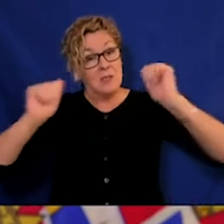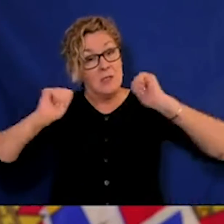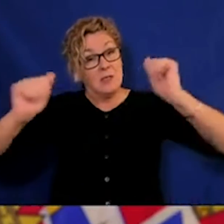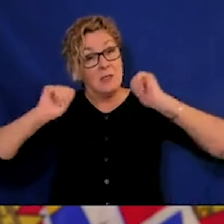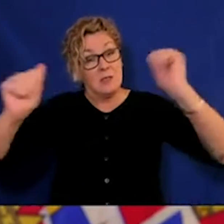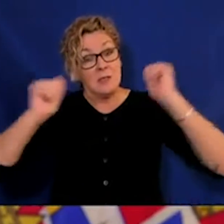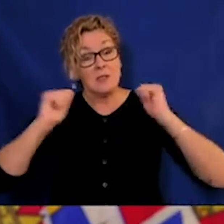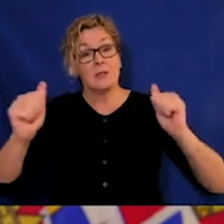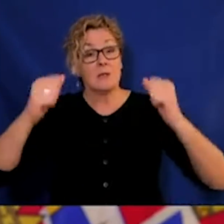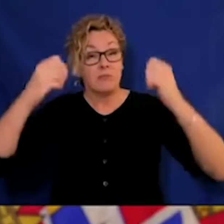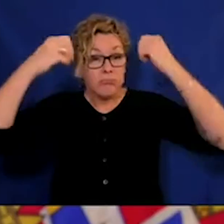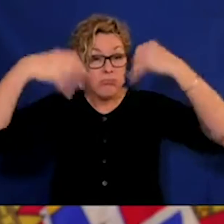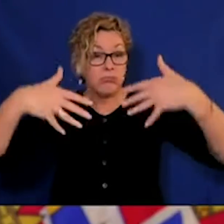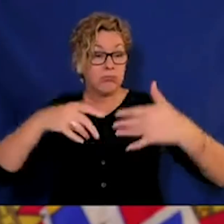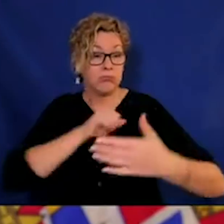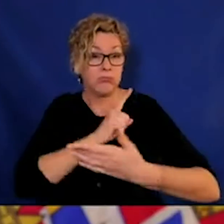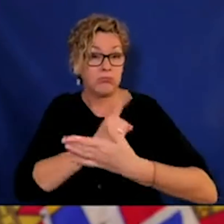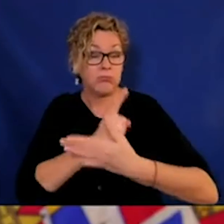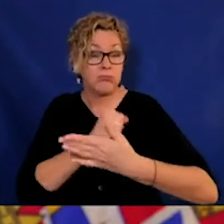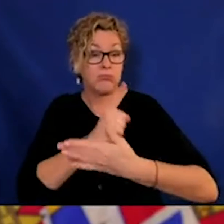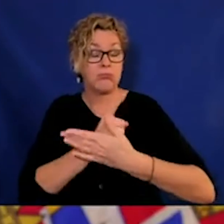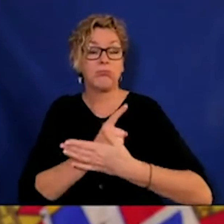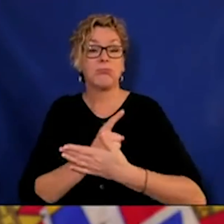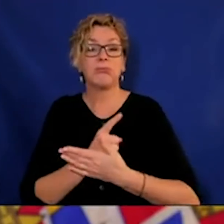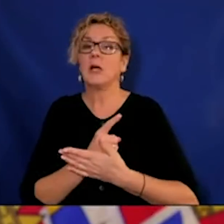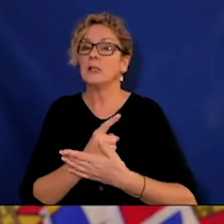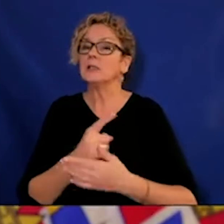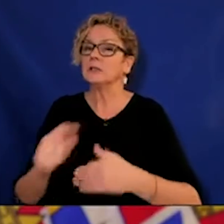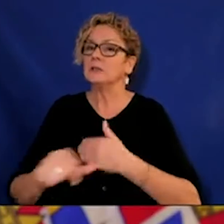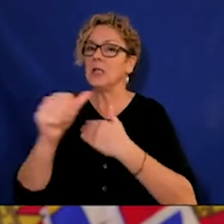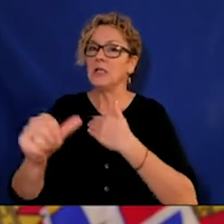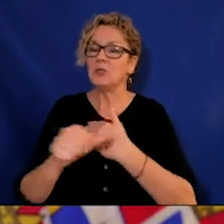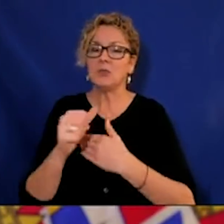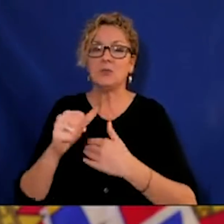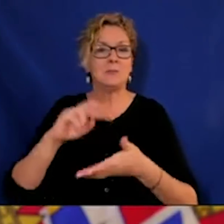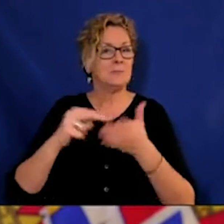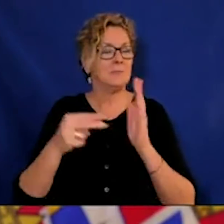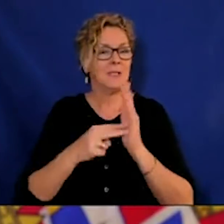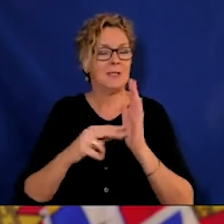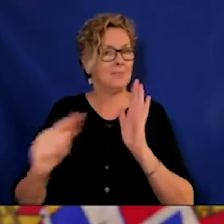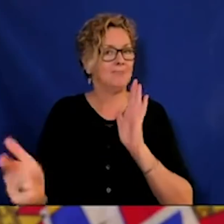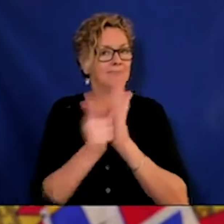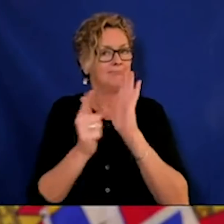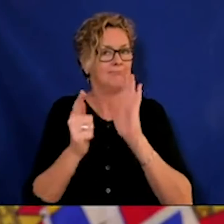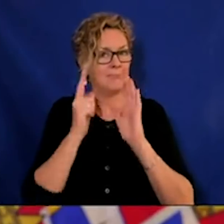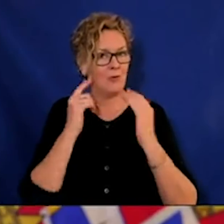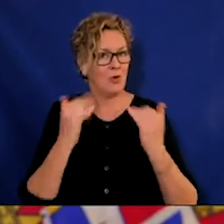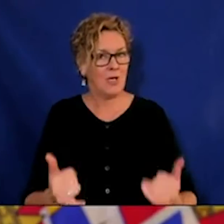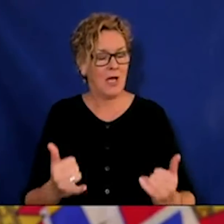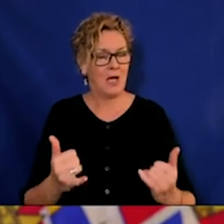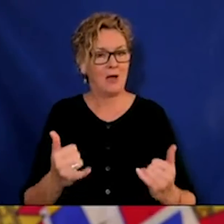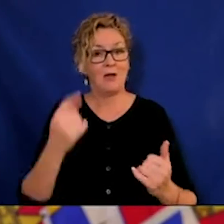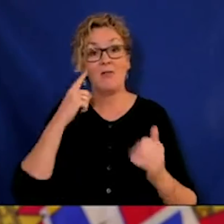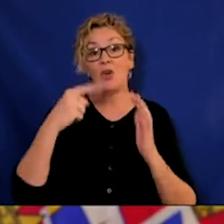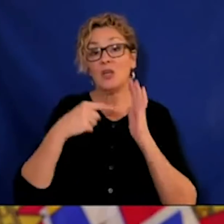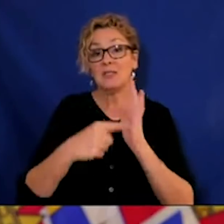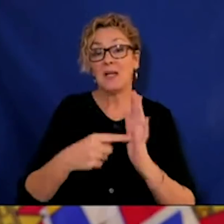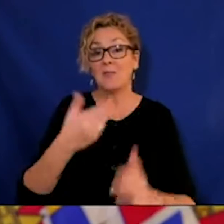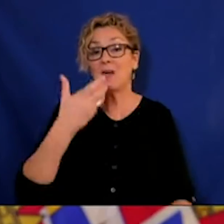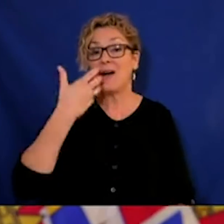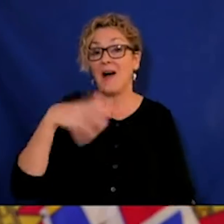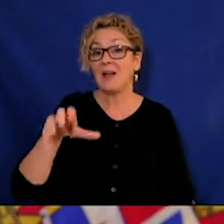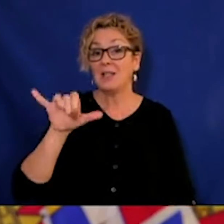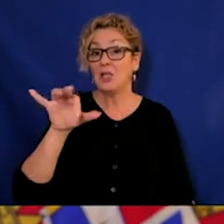is prohibited indefinitely for now, and that includes hot yoga, the spin, some of the